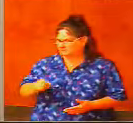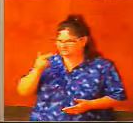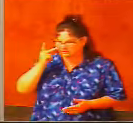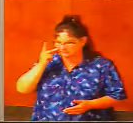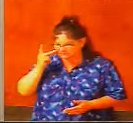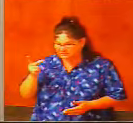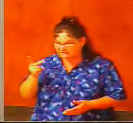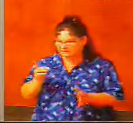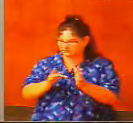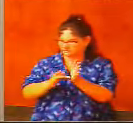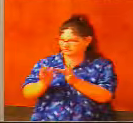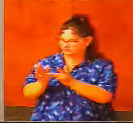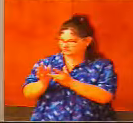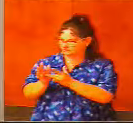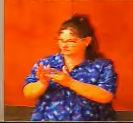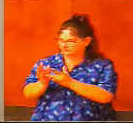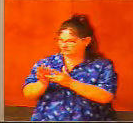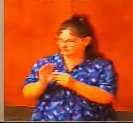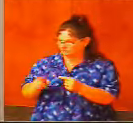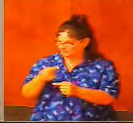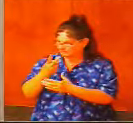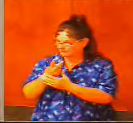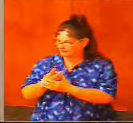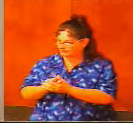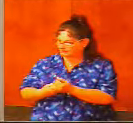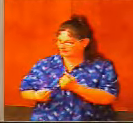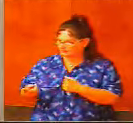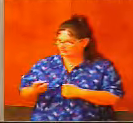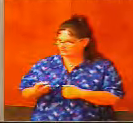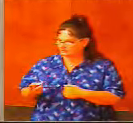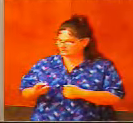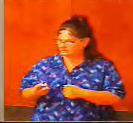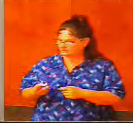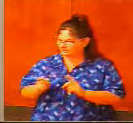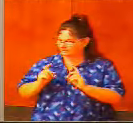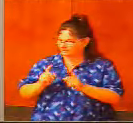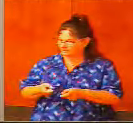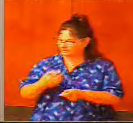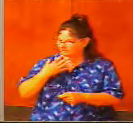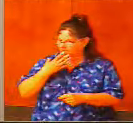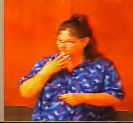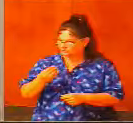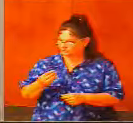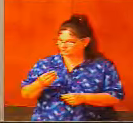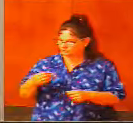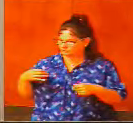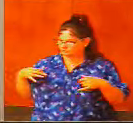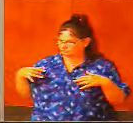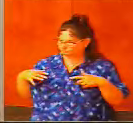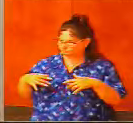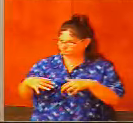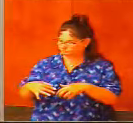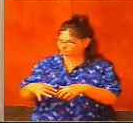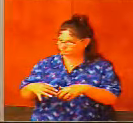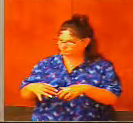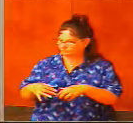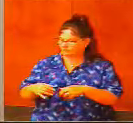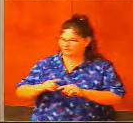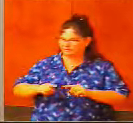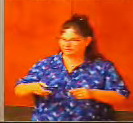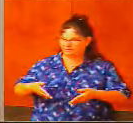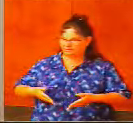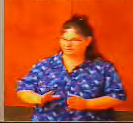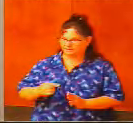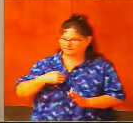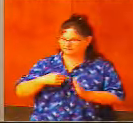seen Jesus when both of them were presented to the Jewish mob. But let me